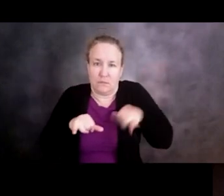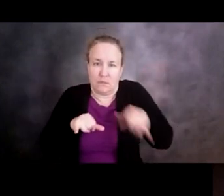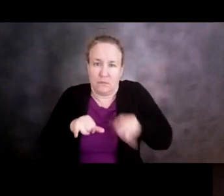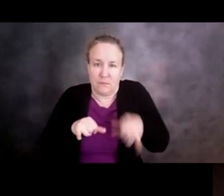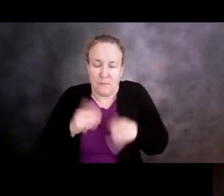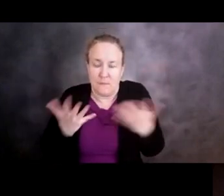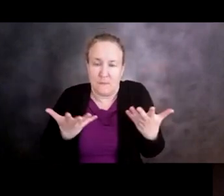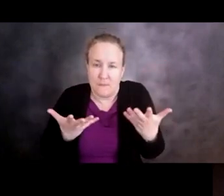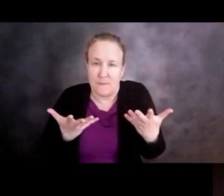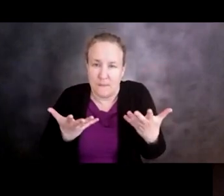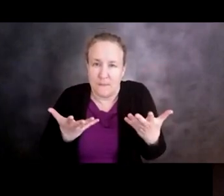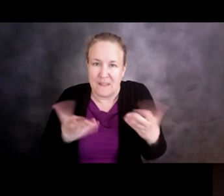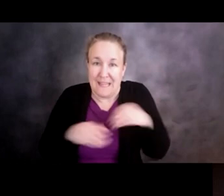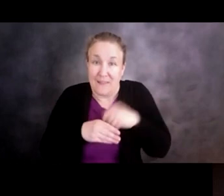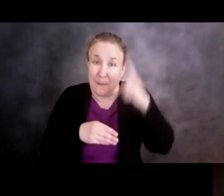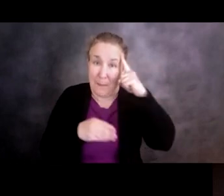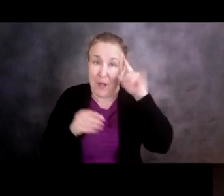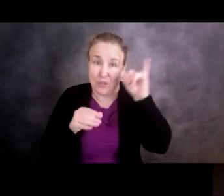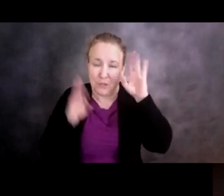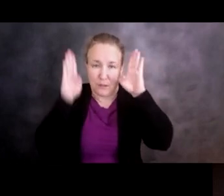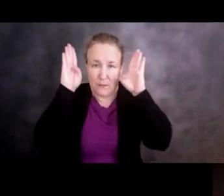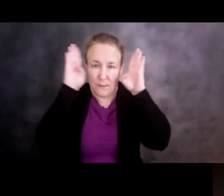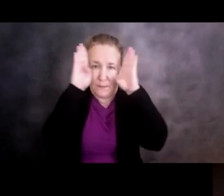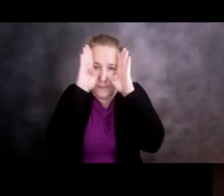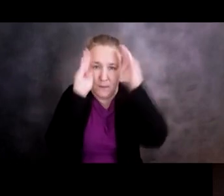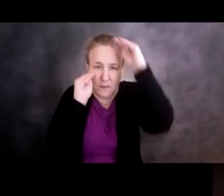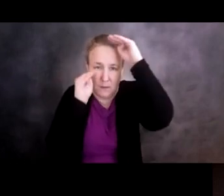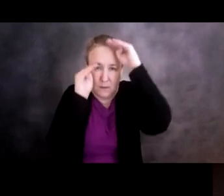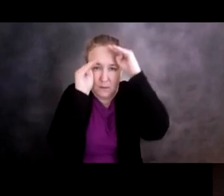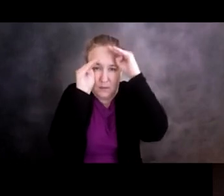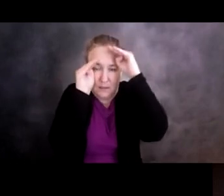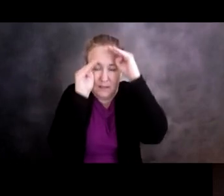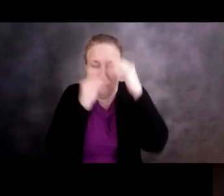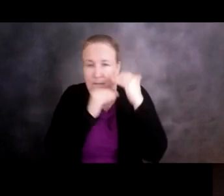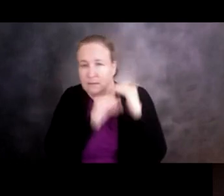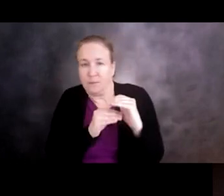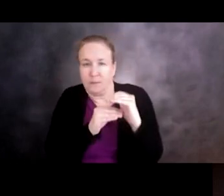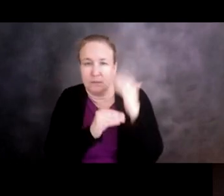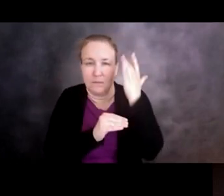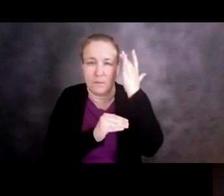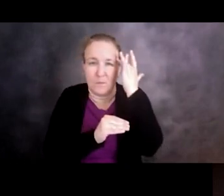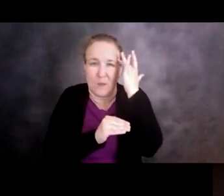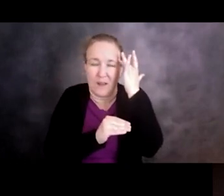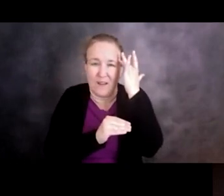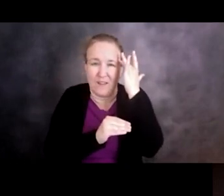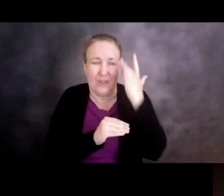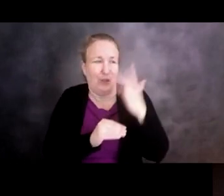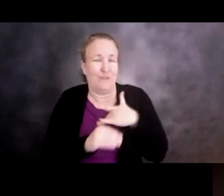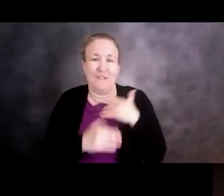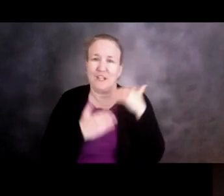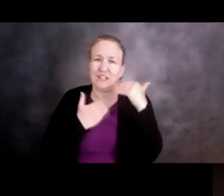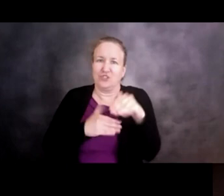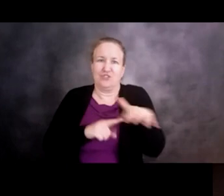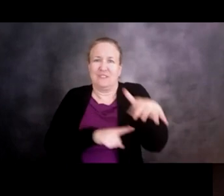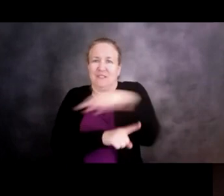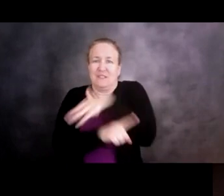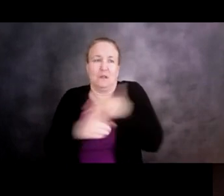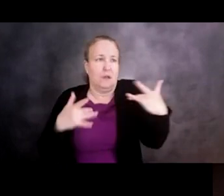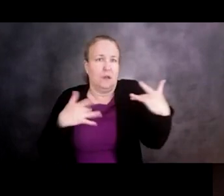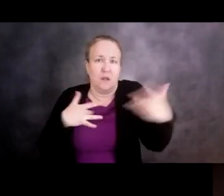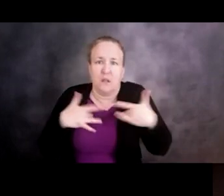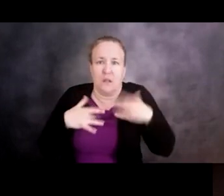tight spaces in the mind to a degree too, because you get so constricted, I think, worrying about everything